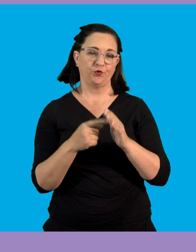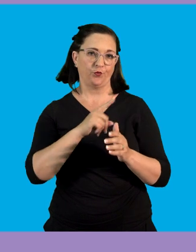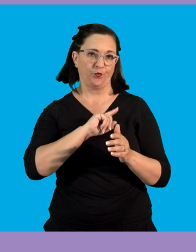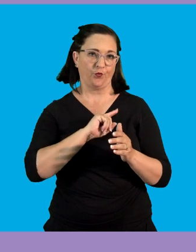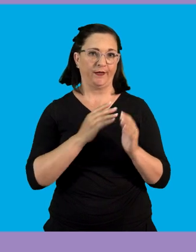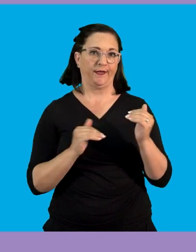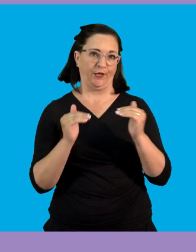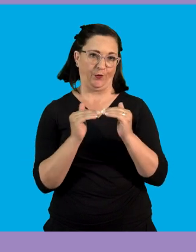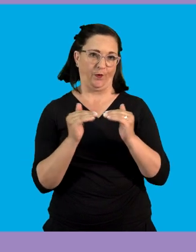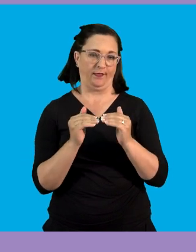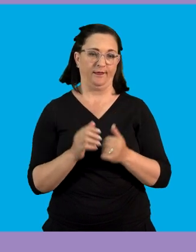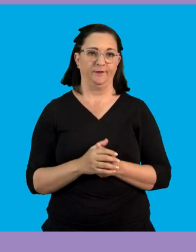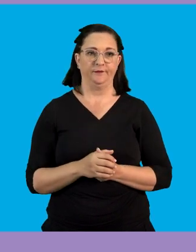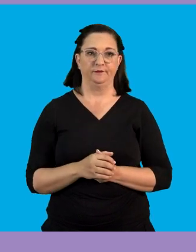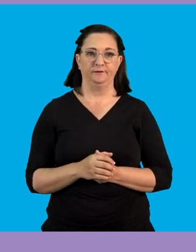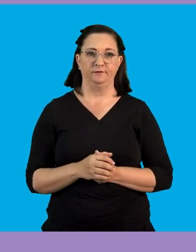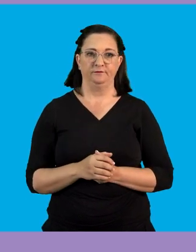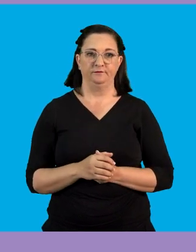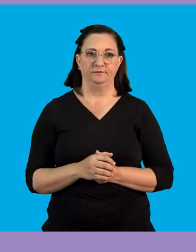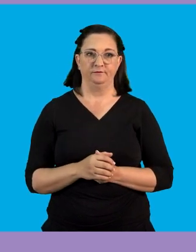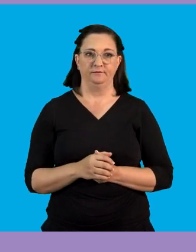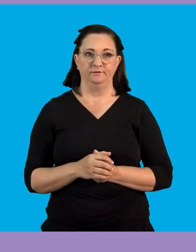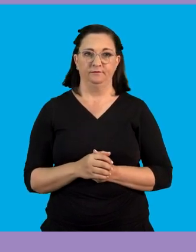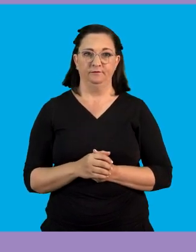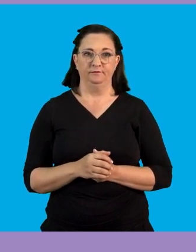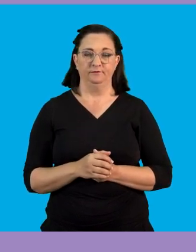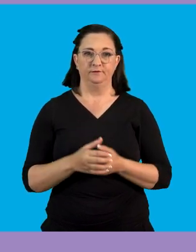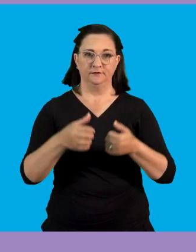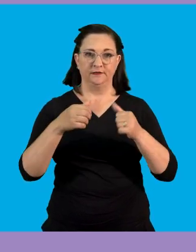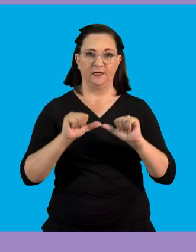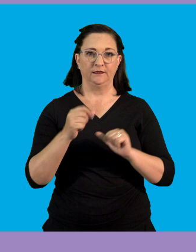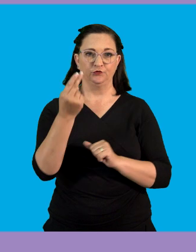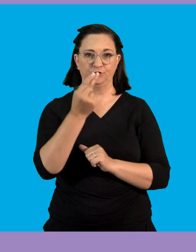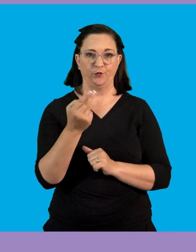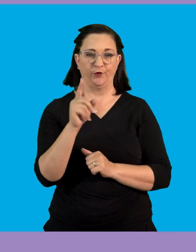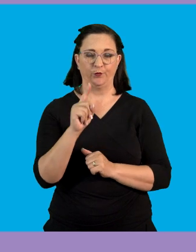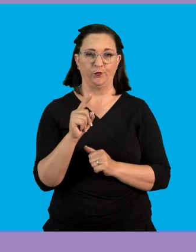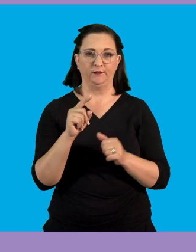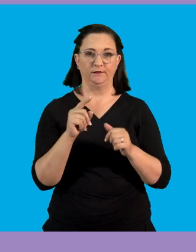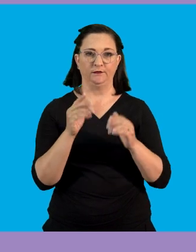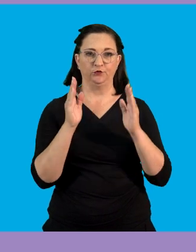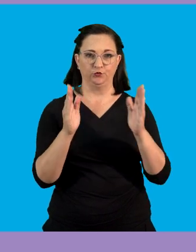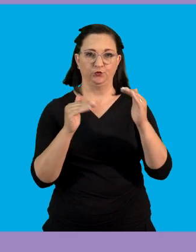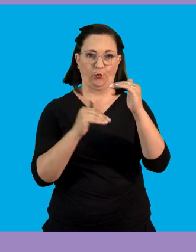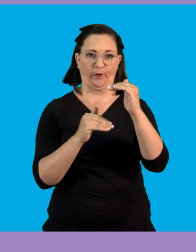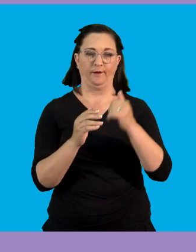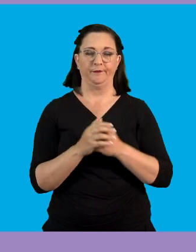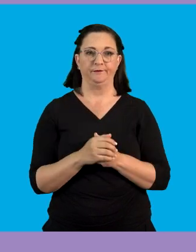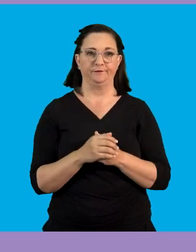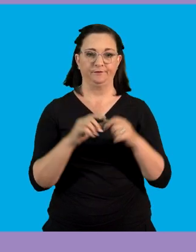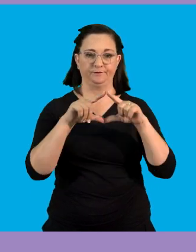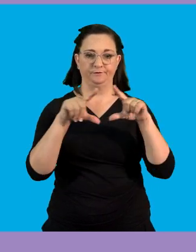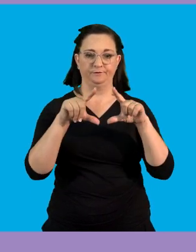side. So those sides are also equal to one another. Let's look at the next diagram, which is a square. A square